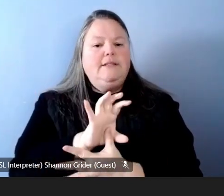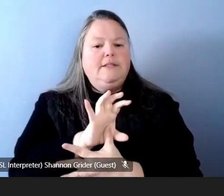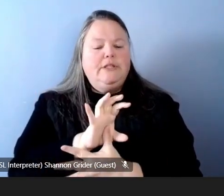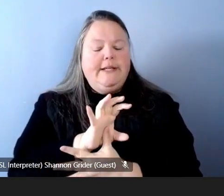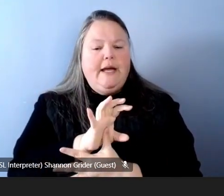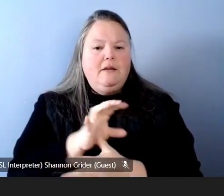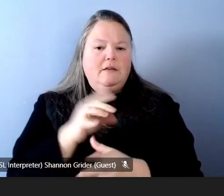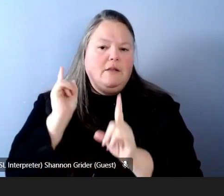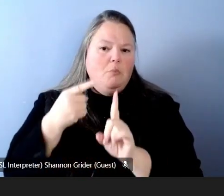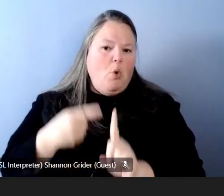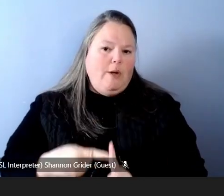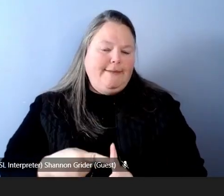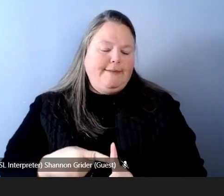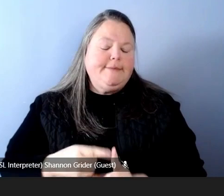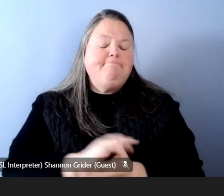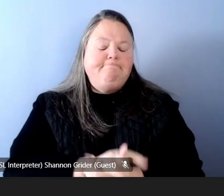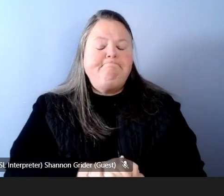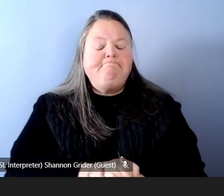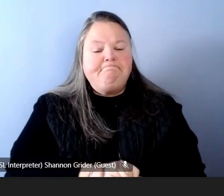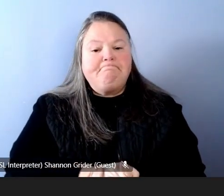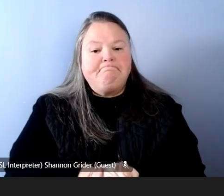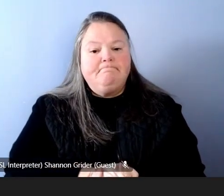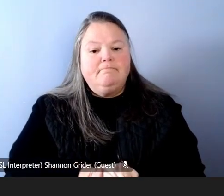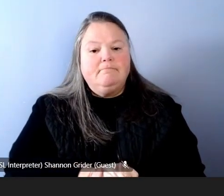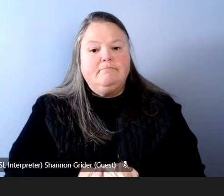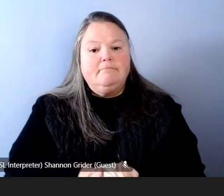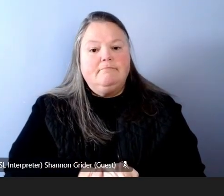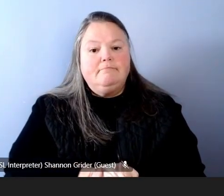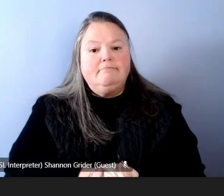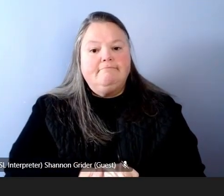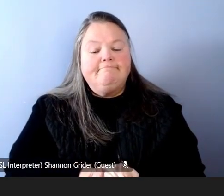like points on the rubric.